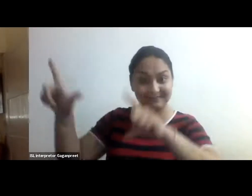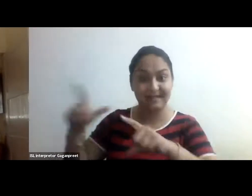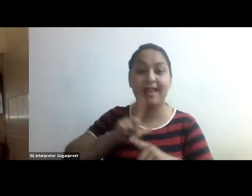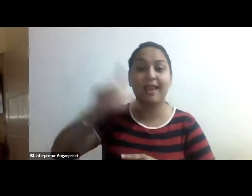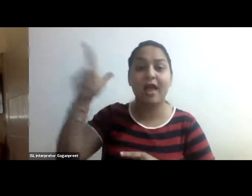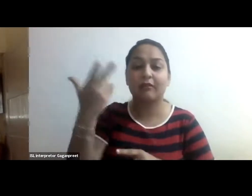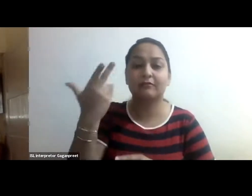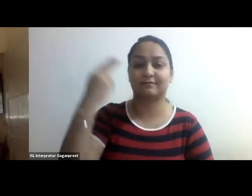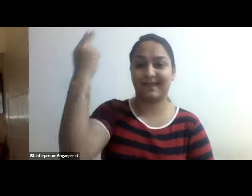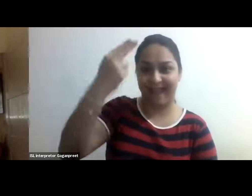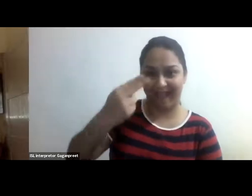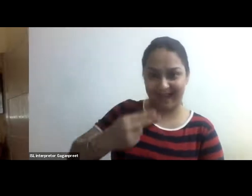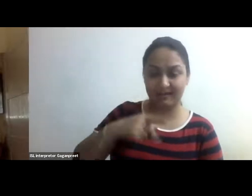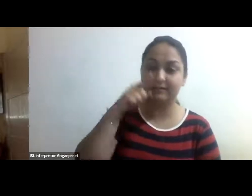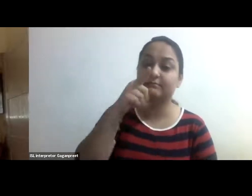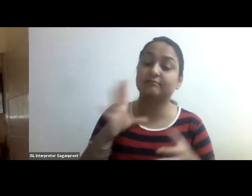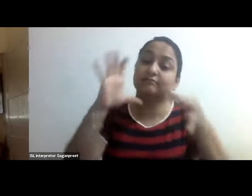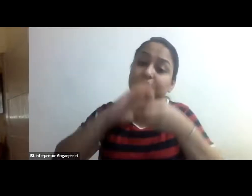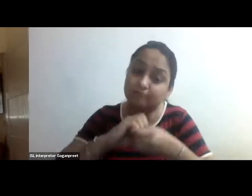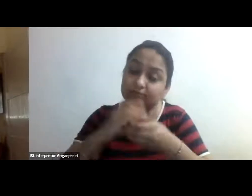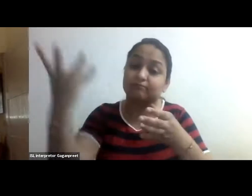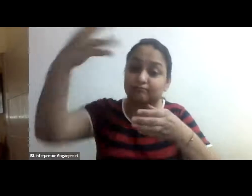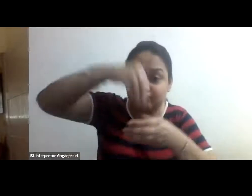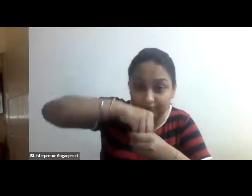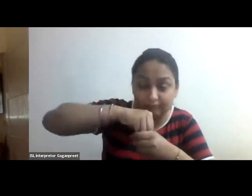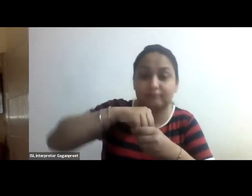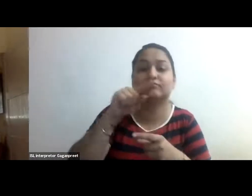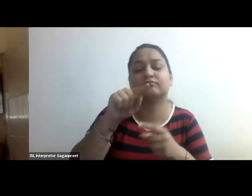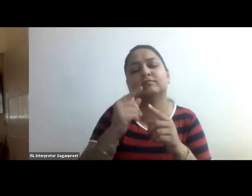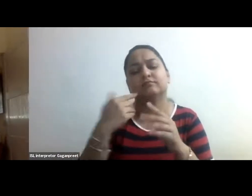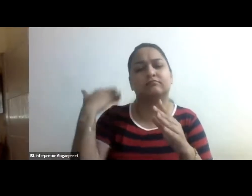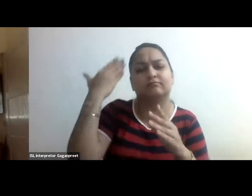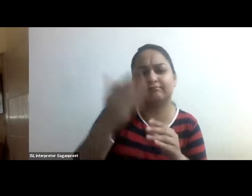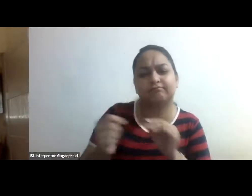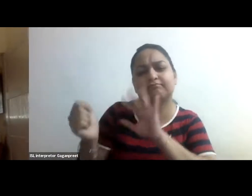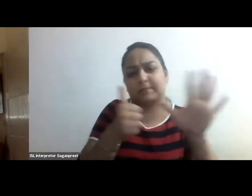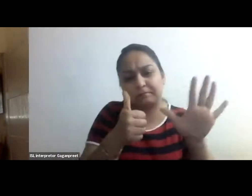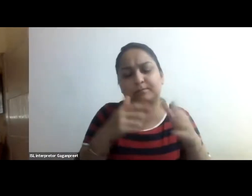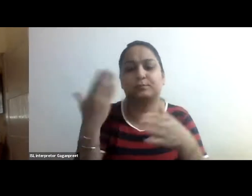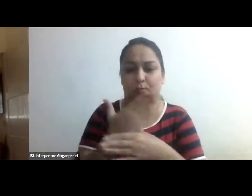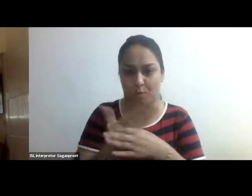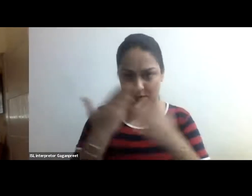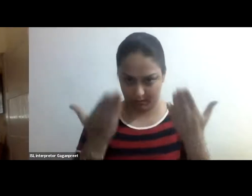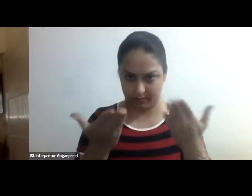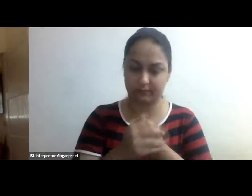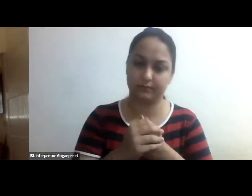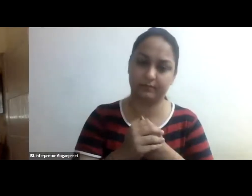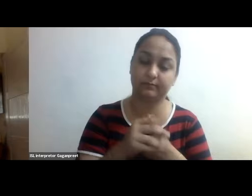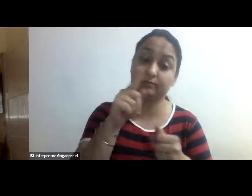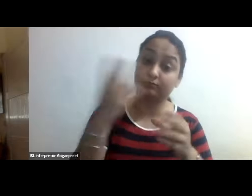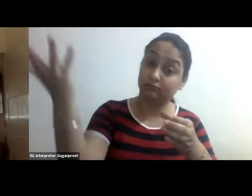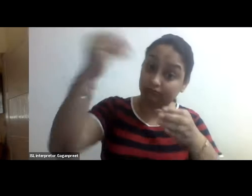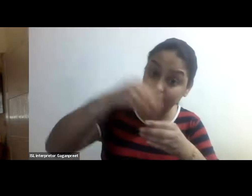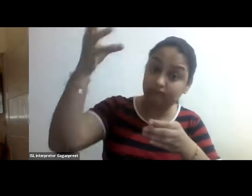Artist is the culmination of a little longer than 6 months of work, which